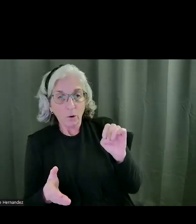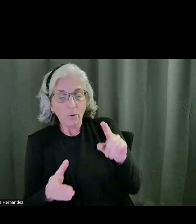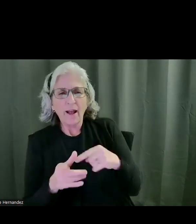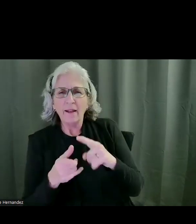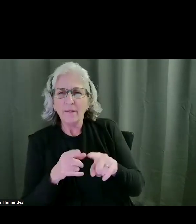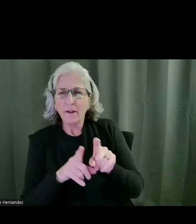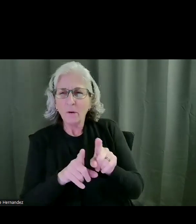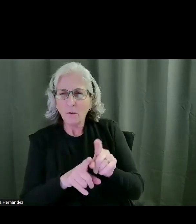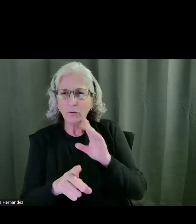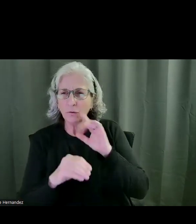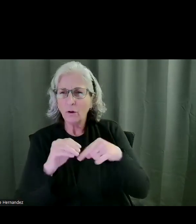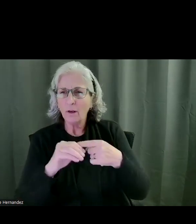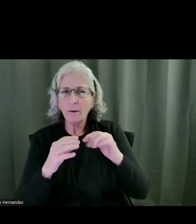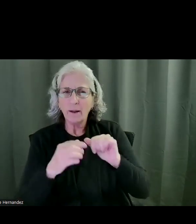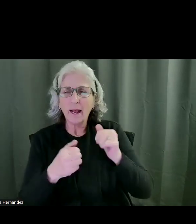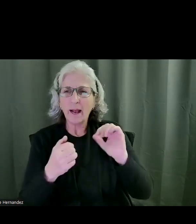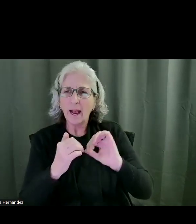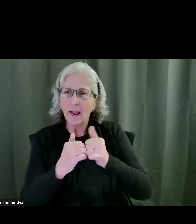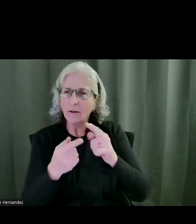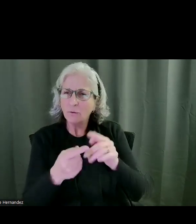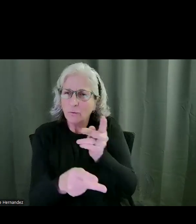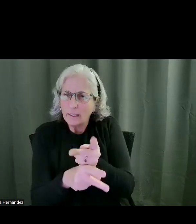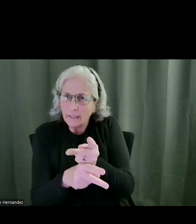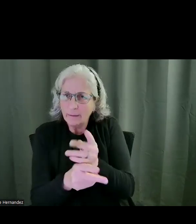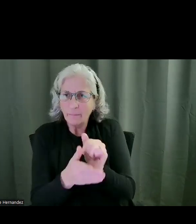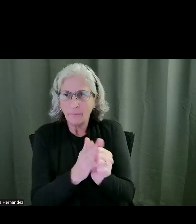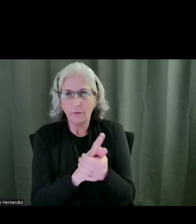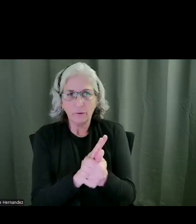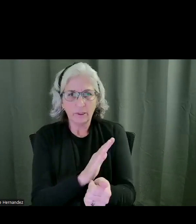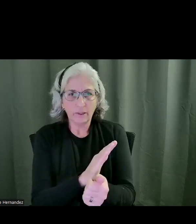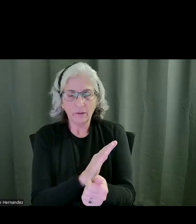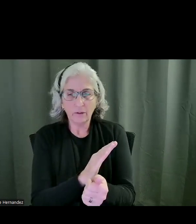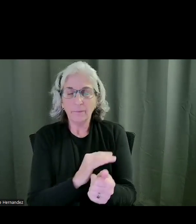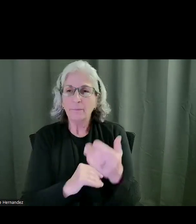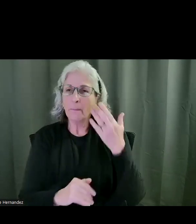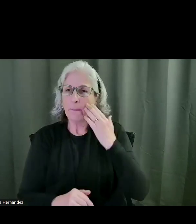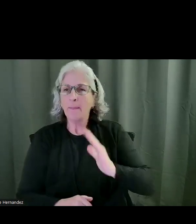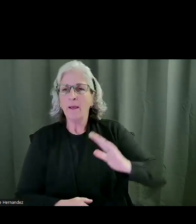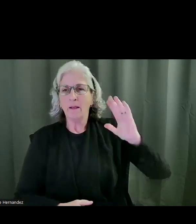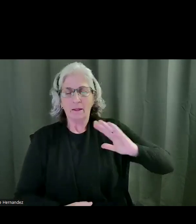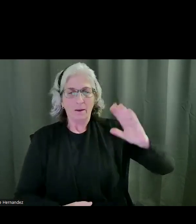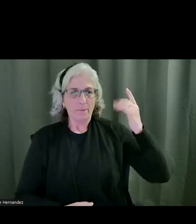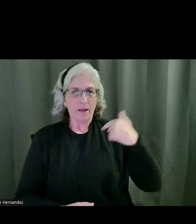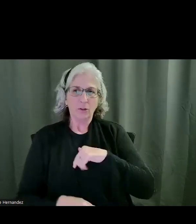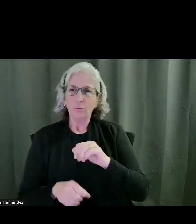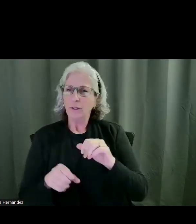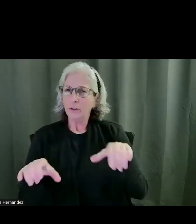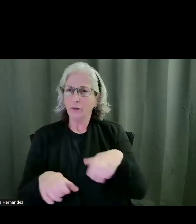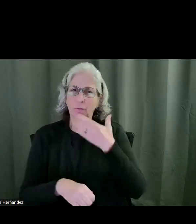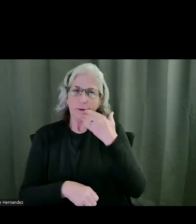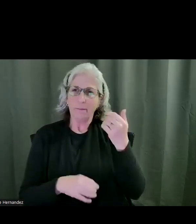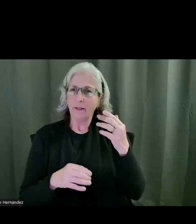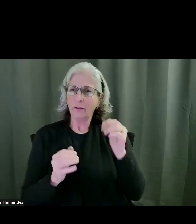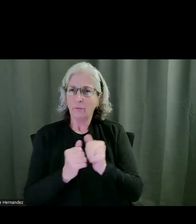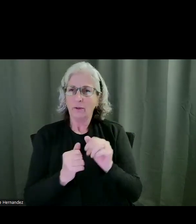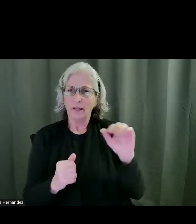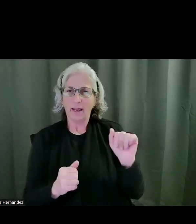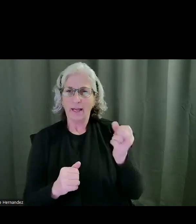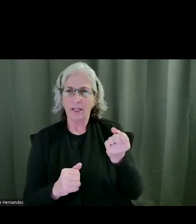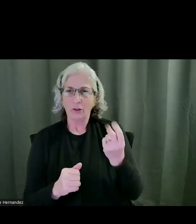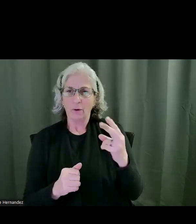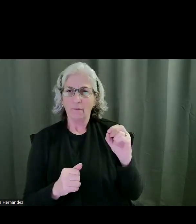retention. So in the past, when we just were doing our best with the A1205 CSS